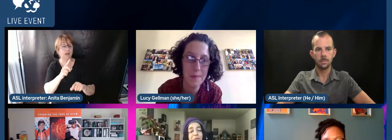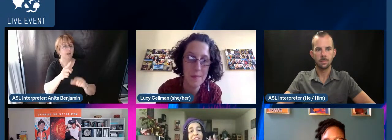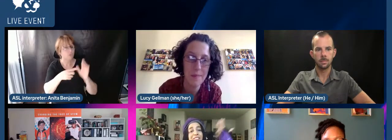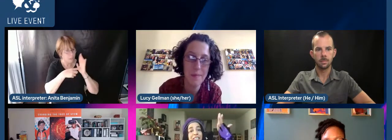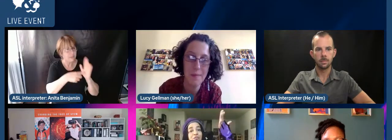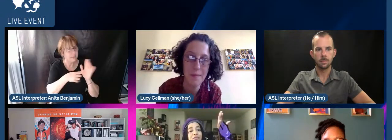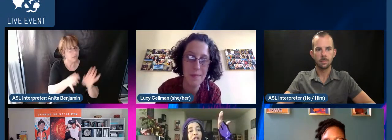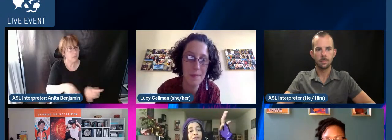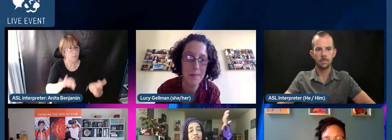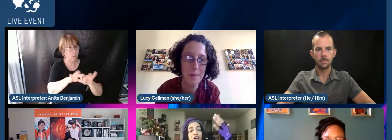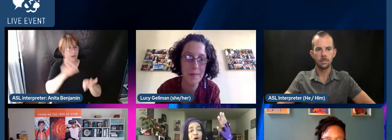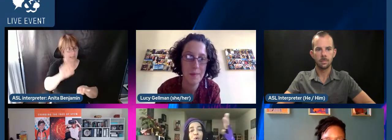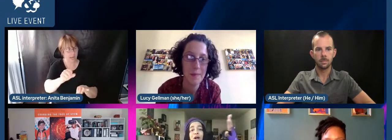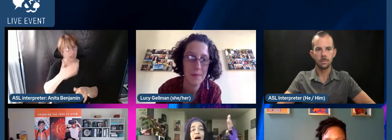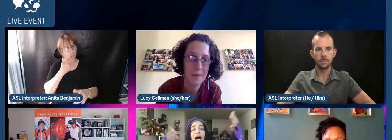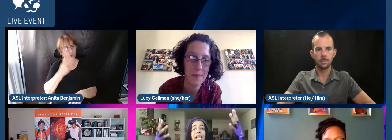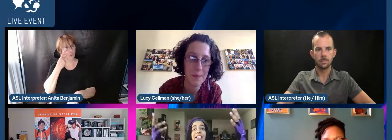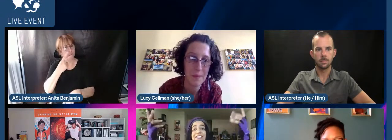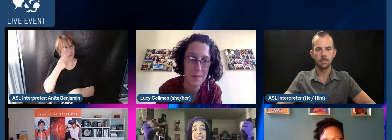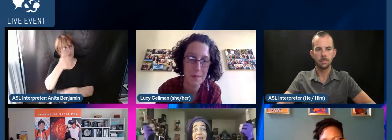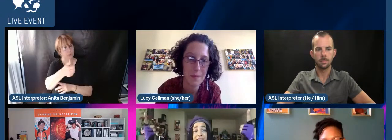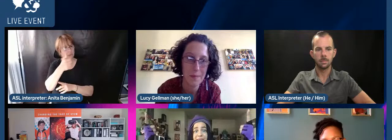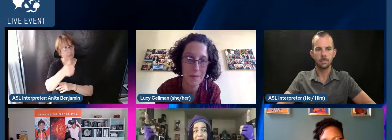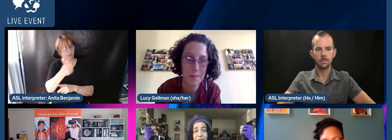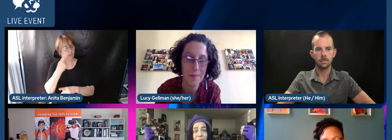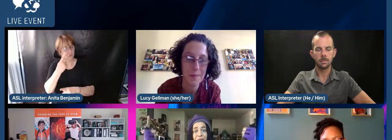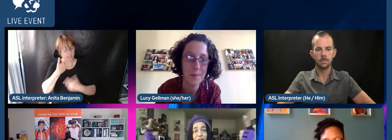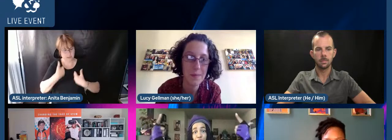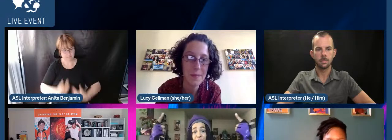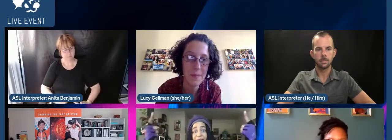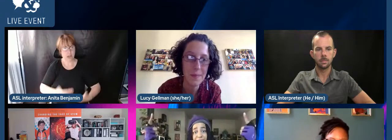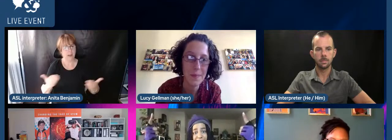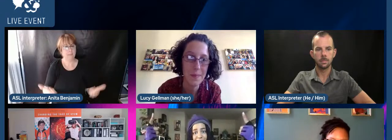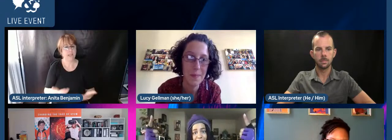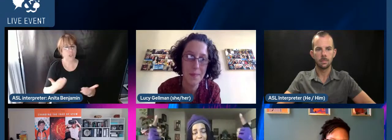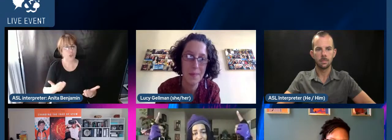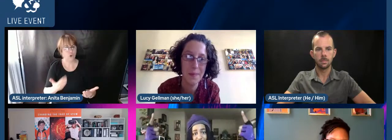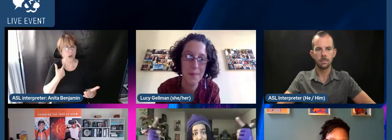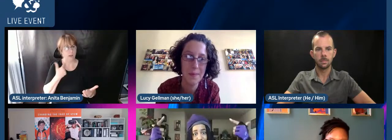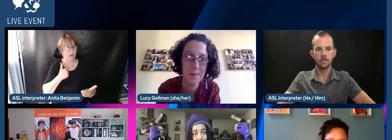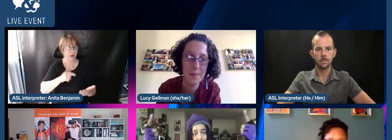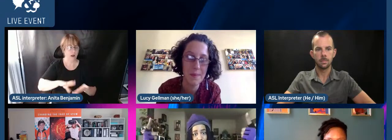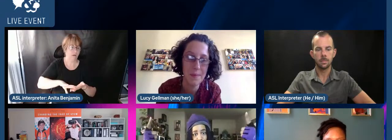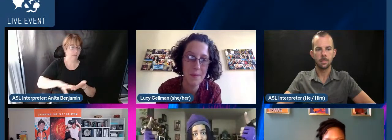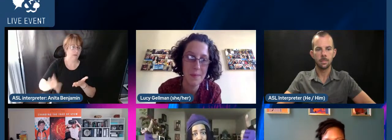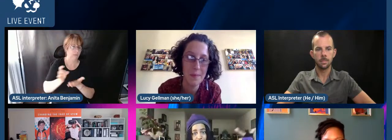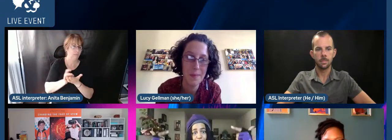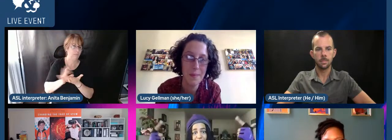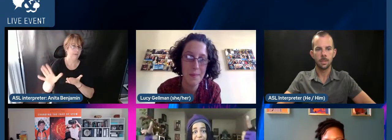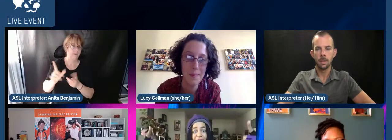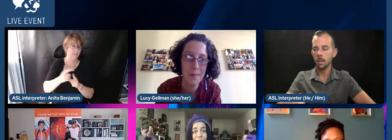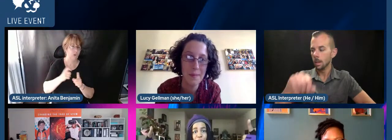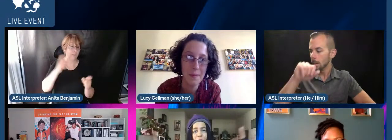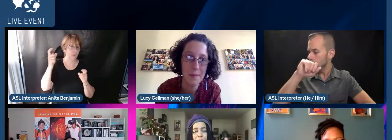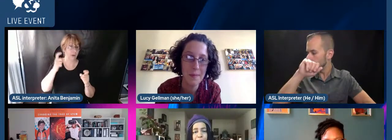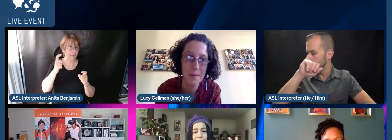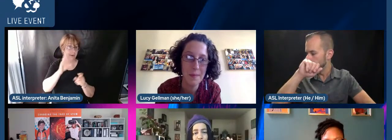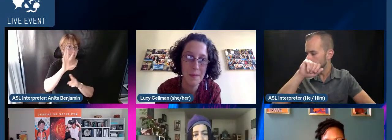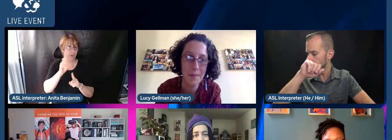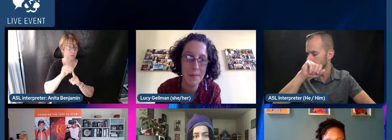good to be able to see yourself and know I exist. I'm not being erased by dominant culture. But right